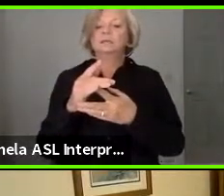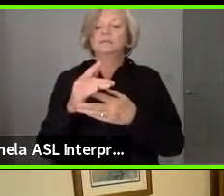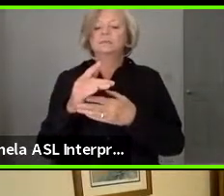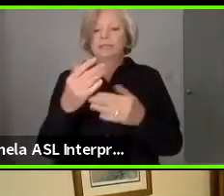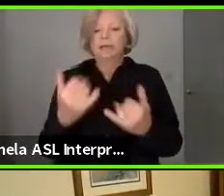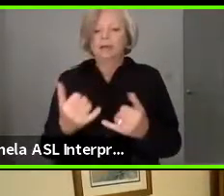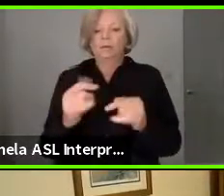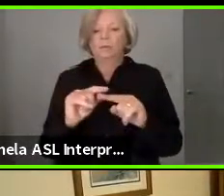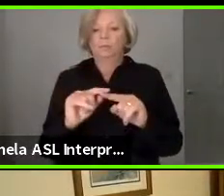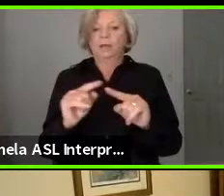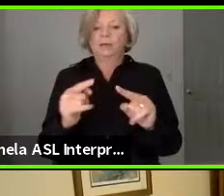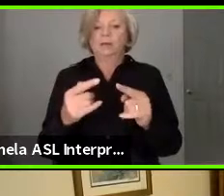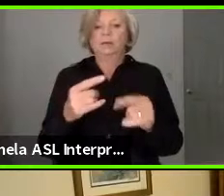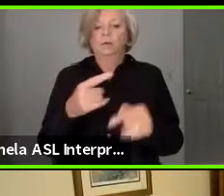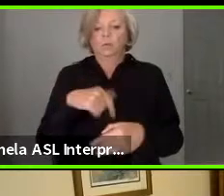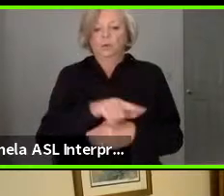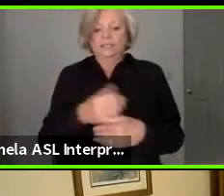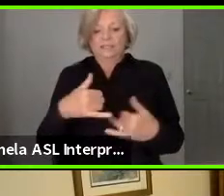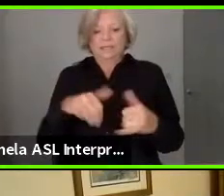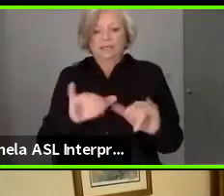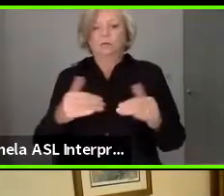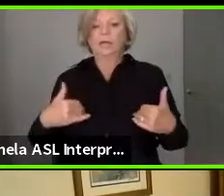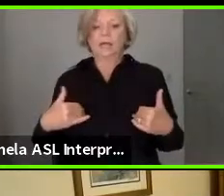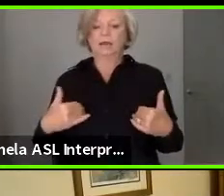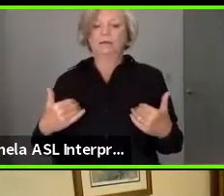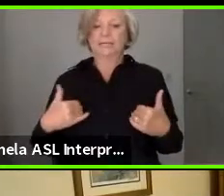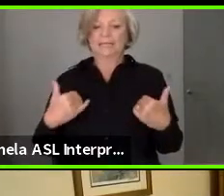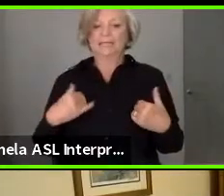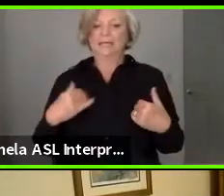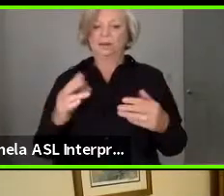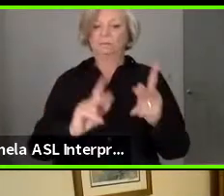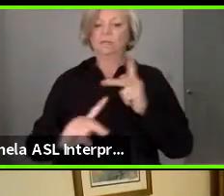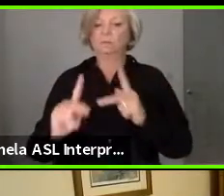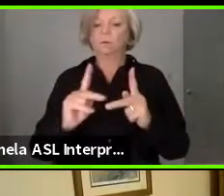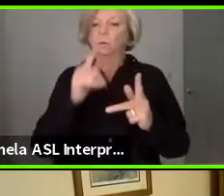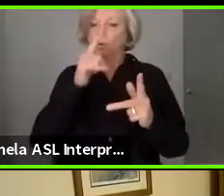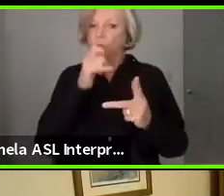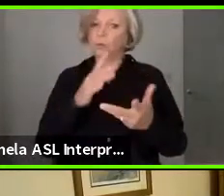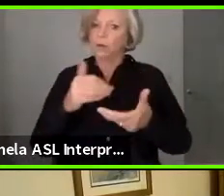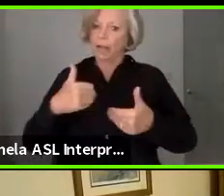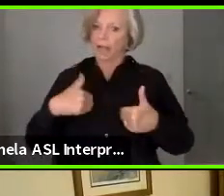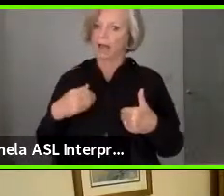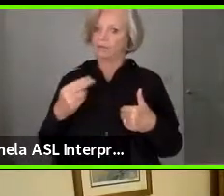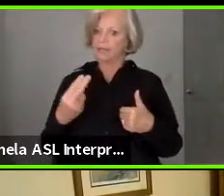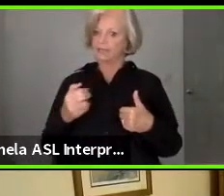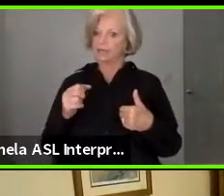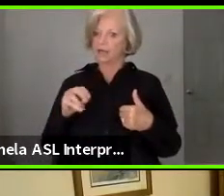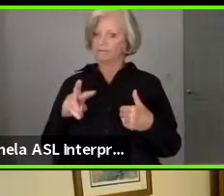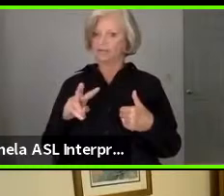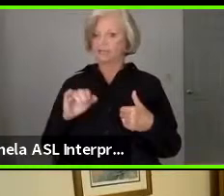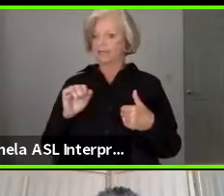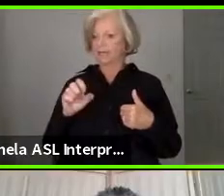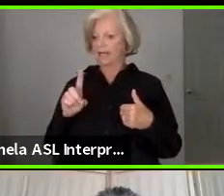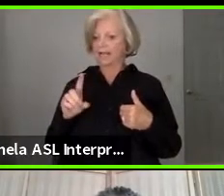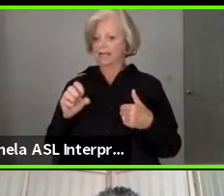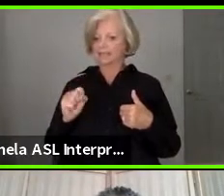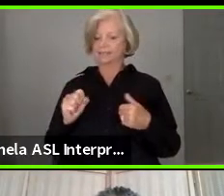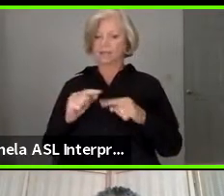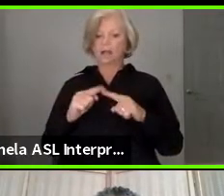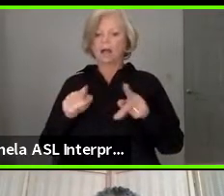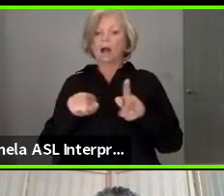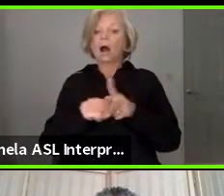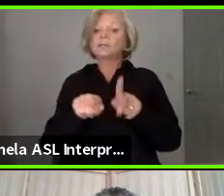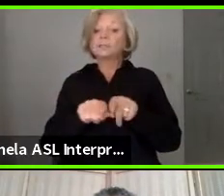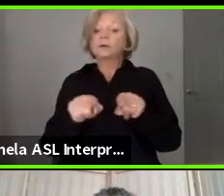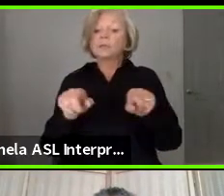of, we have younger and younger individuals who are being diagnosed with HIV and AIDS. We have the elderly who are being diagnosed